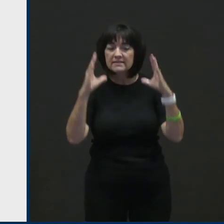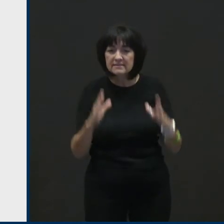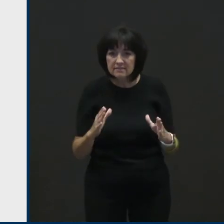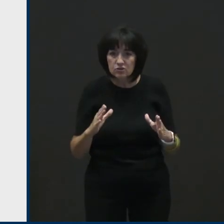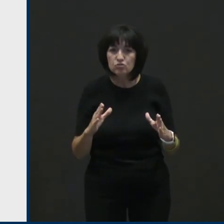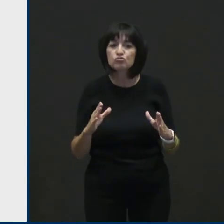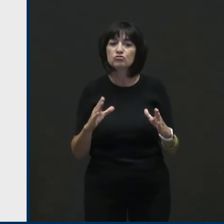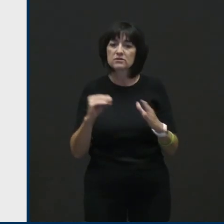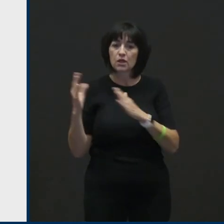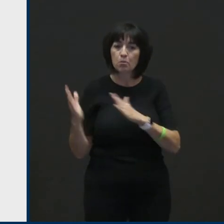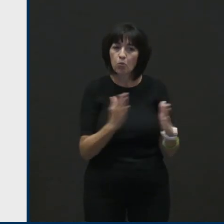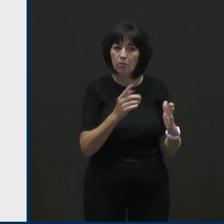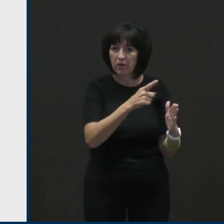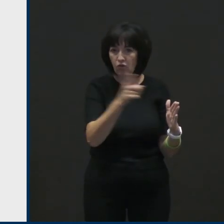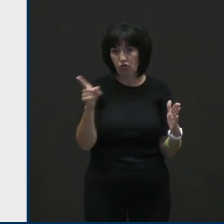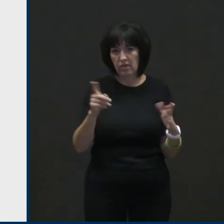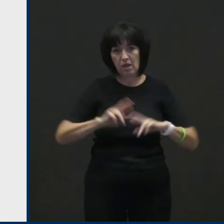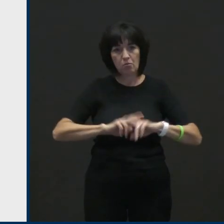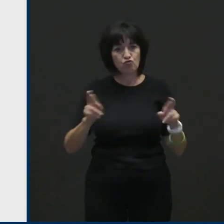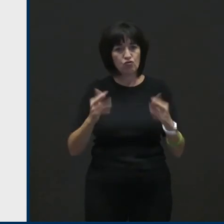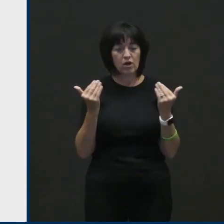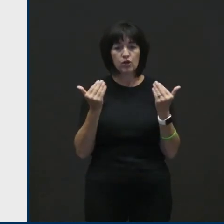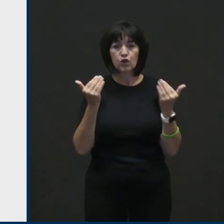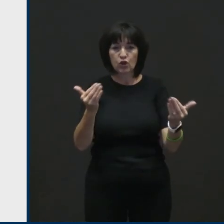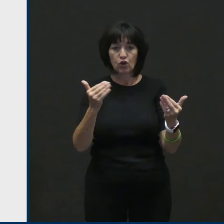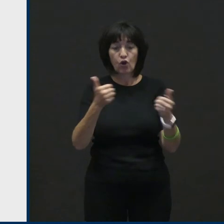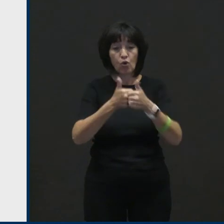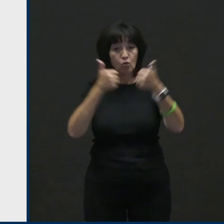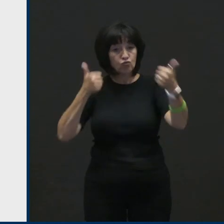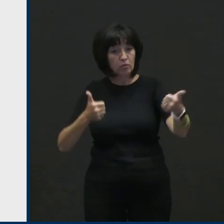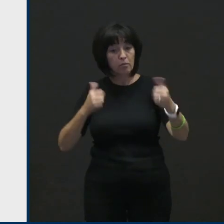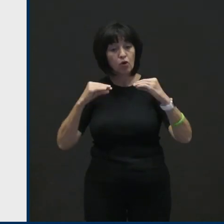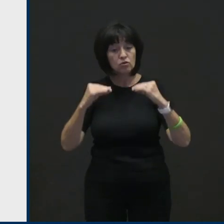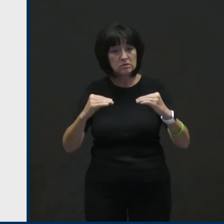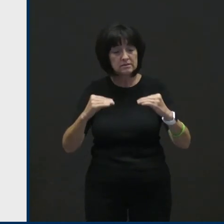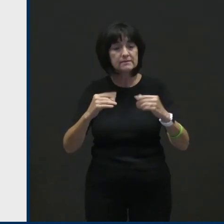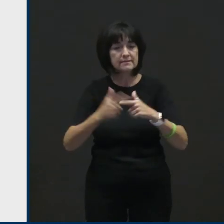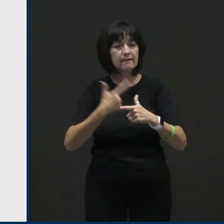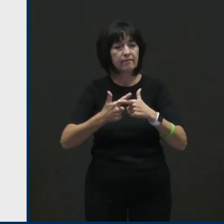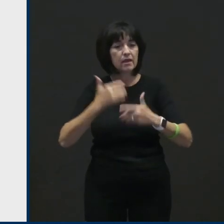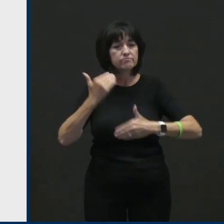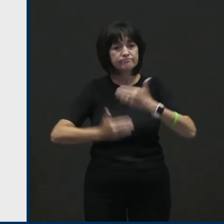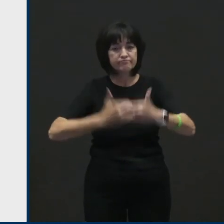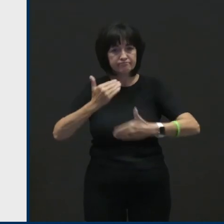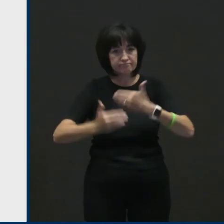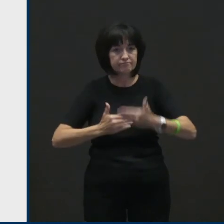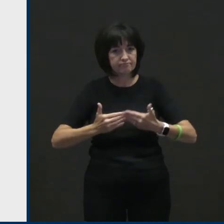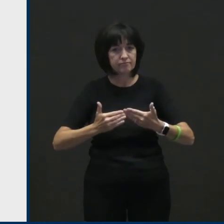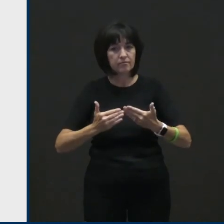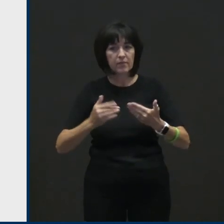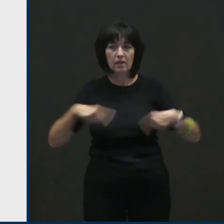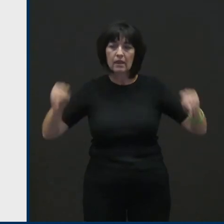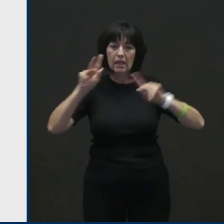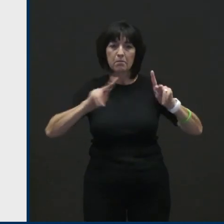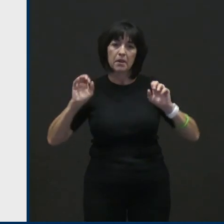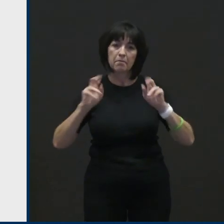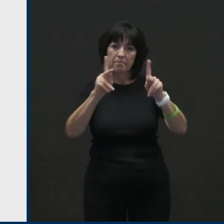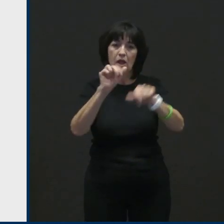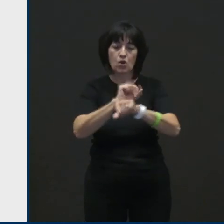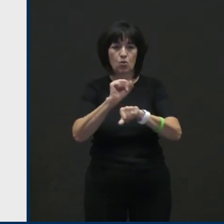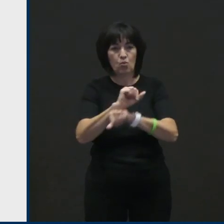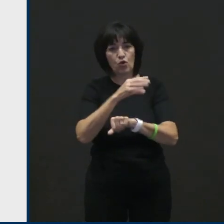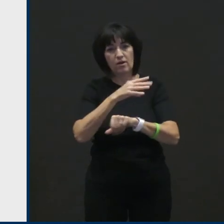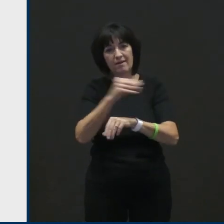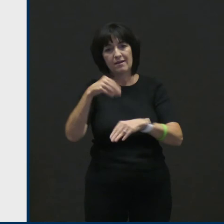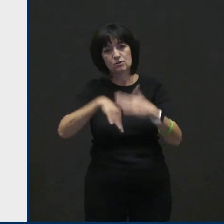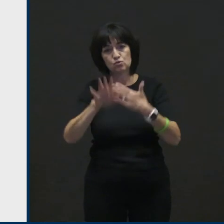preparing and ready to go remotely, and then as we bring folks back to work and back into classrooms. So thanks